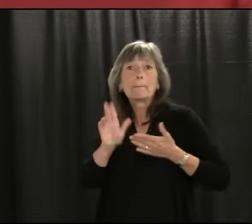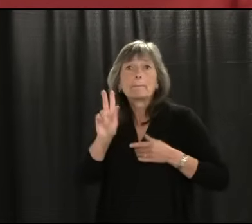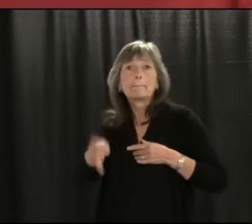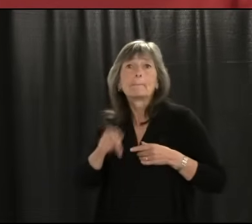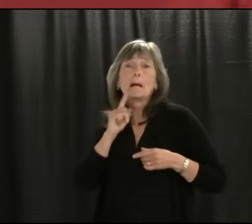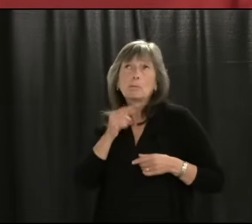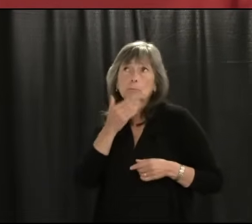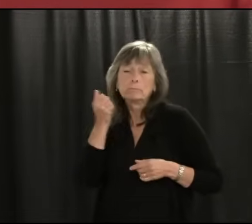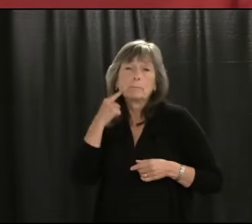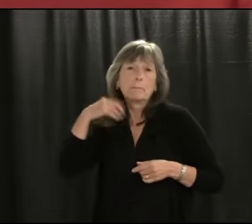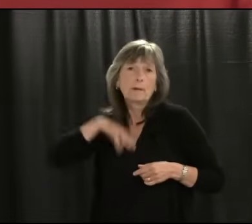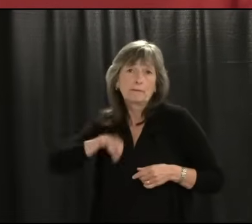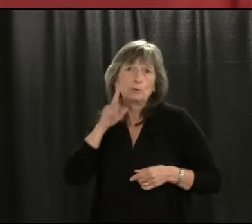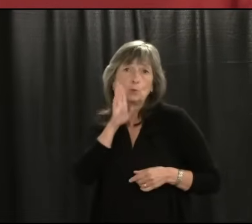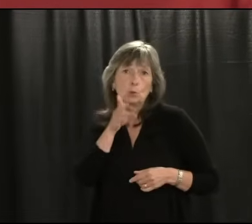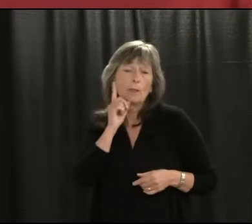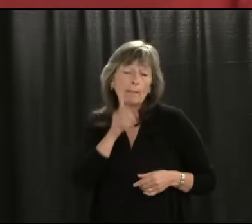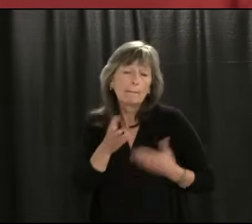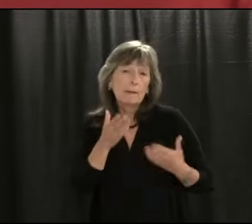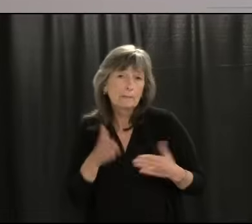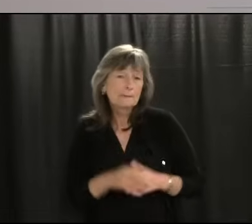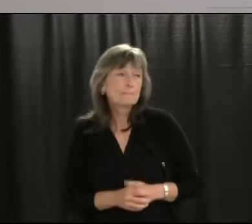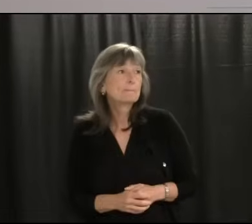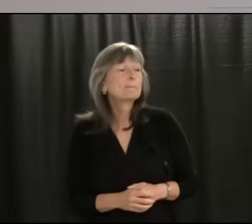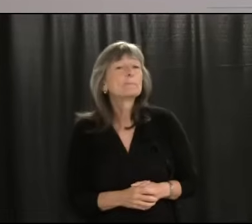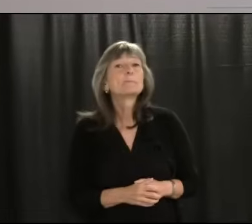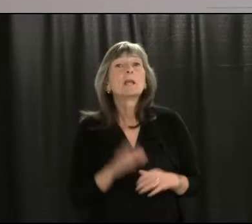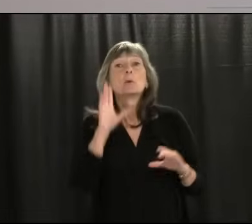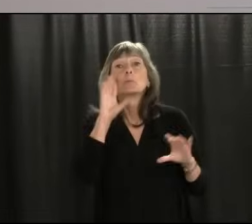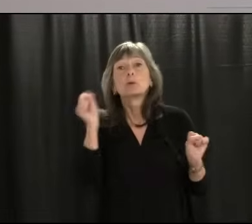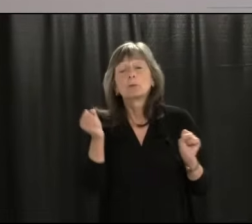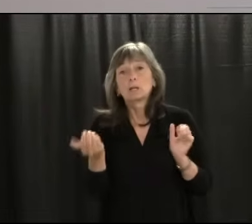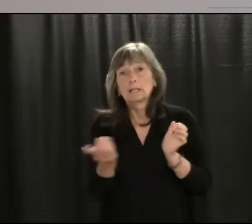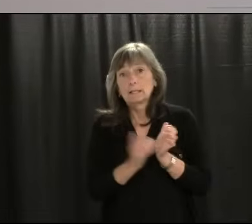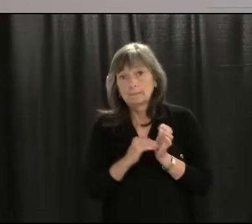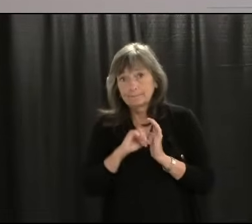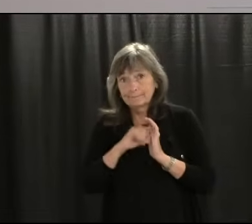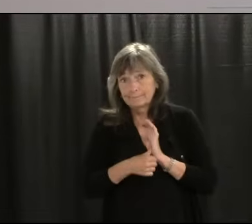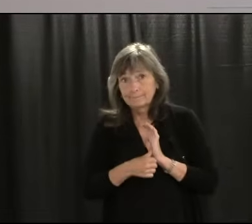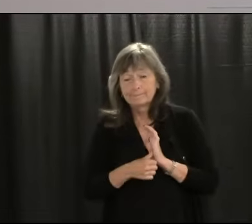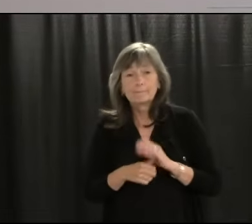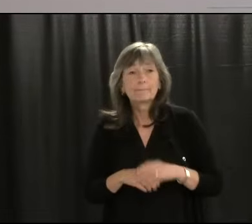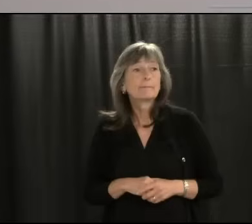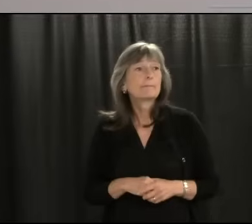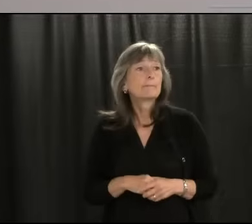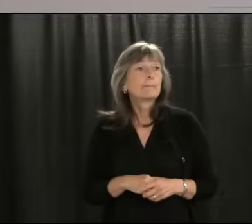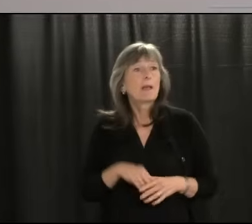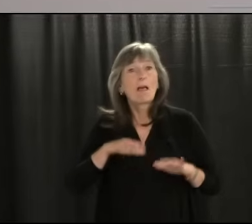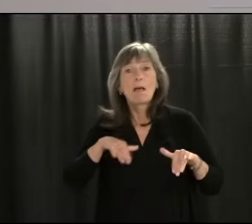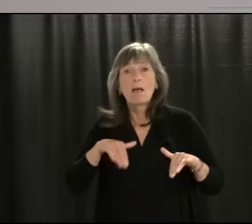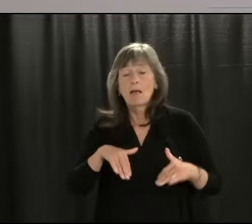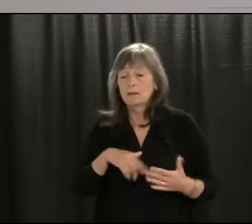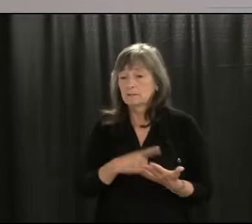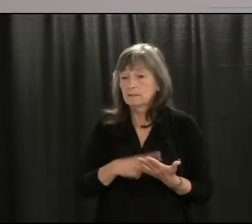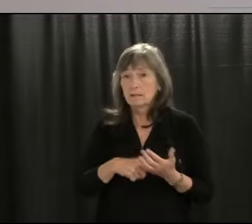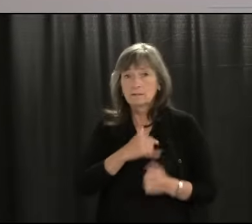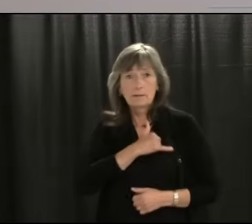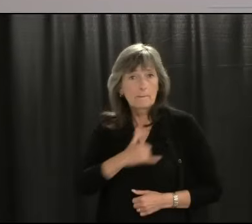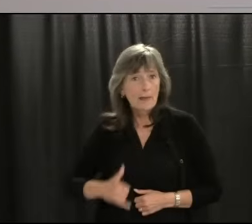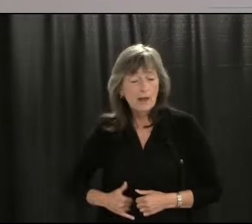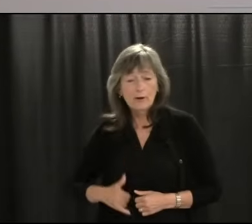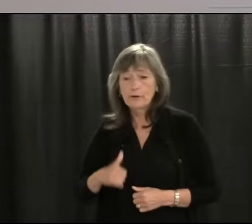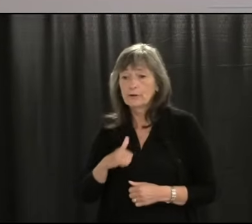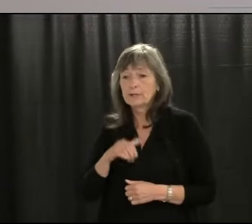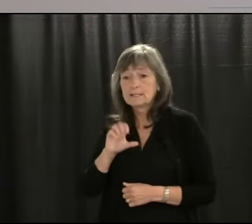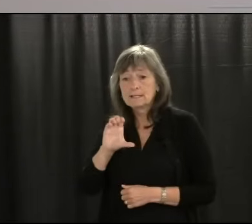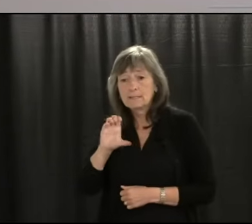a while. I'll turn it back to you, Premier. Thanks. And just I will make a final point that I haven't had a chance to talk to the mayors of CBS and Paradise. I did speak